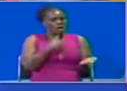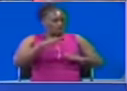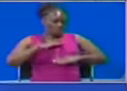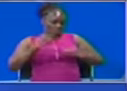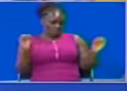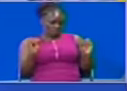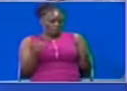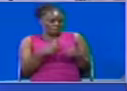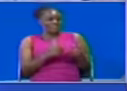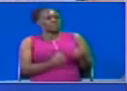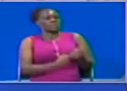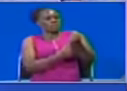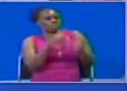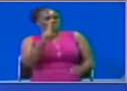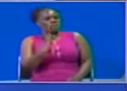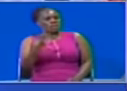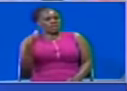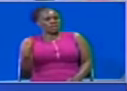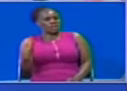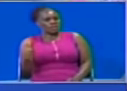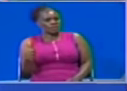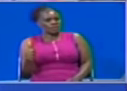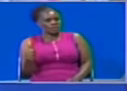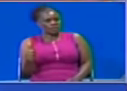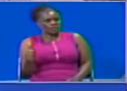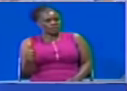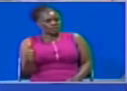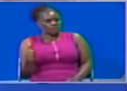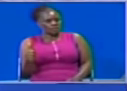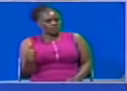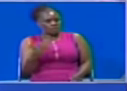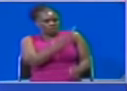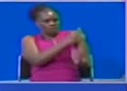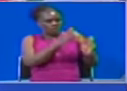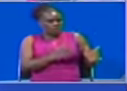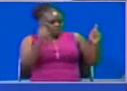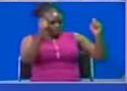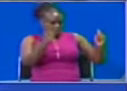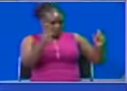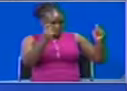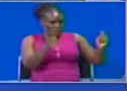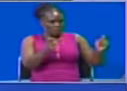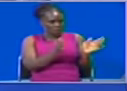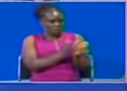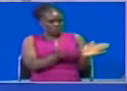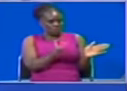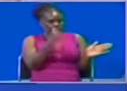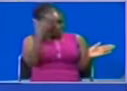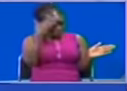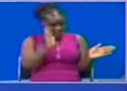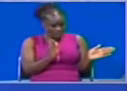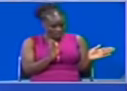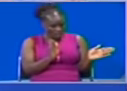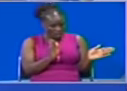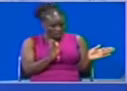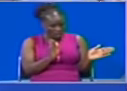funds, but we are supporting each other. Yeah. By the doctors going on strike from the public facilities, I think you're also aware that they